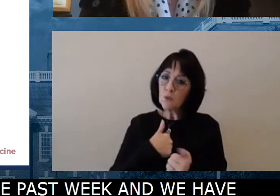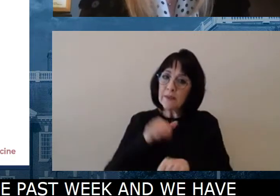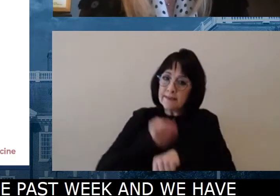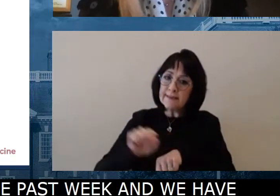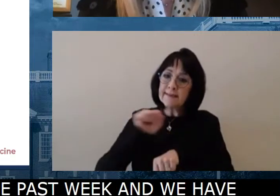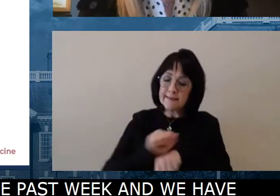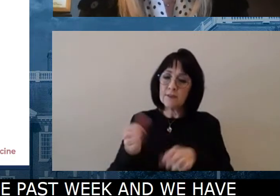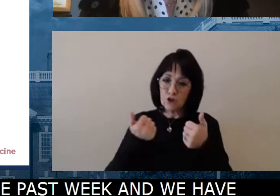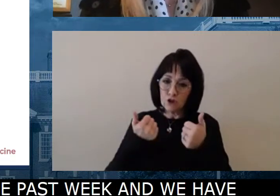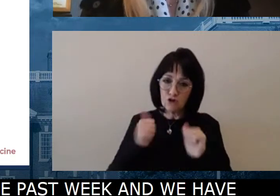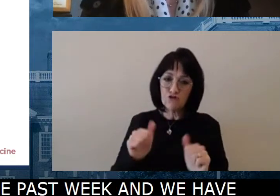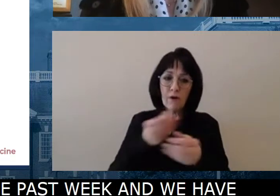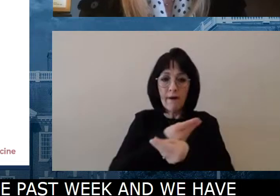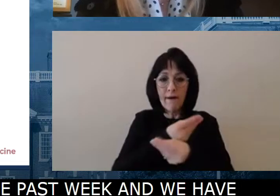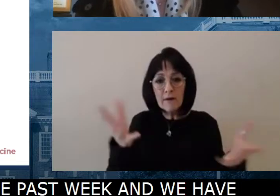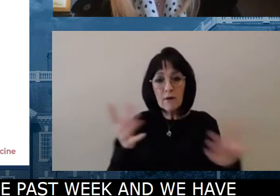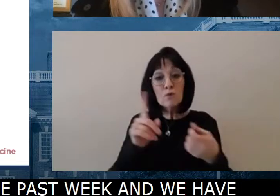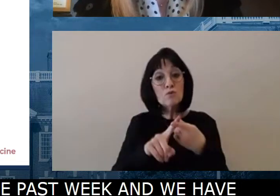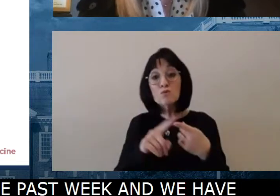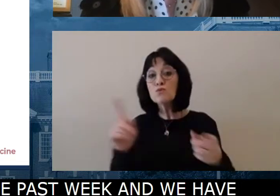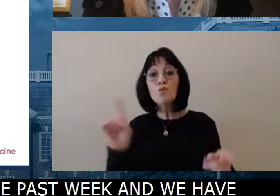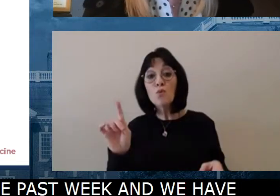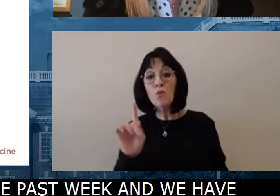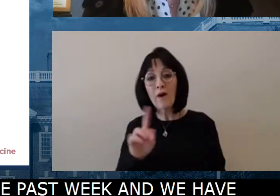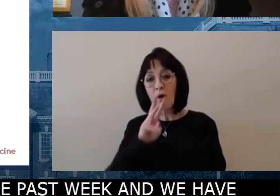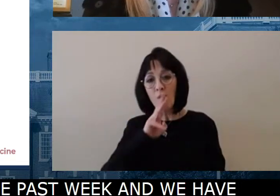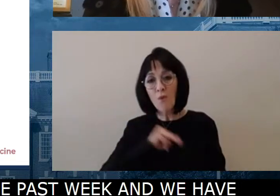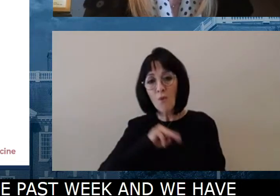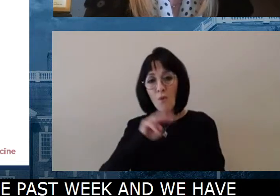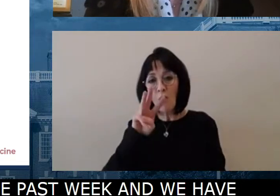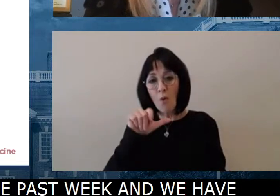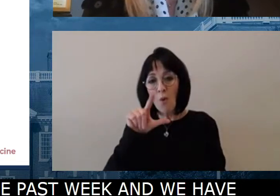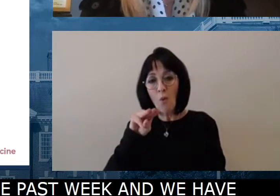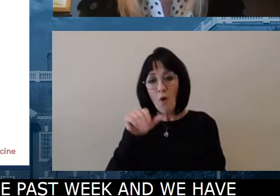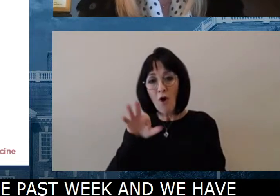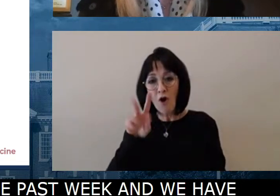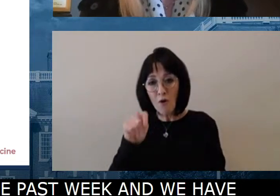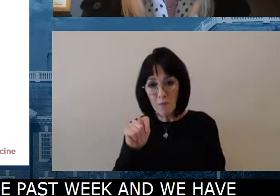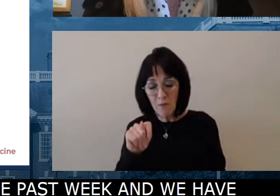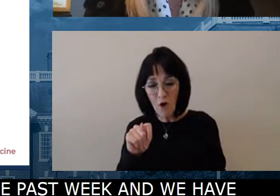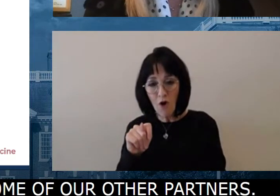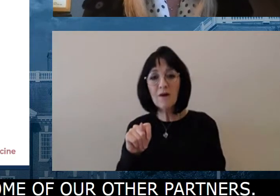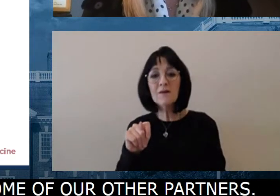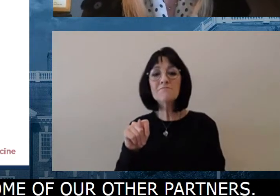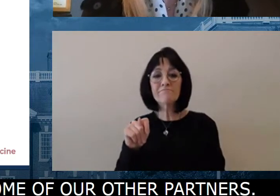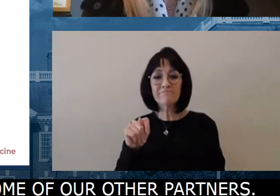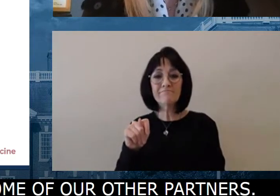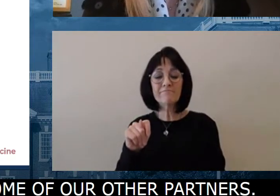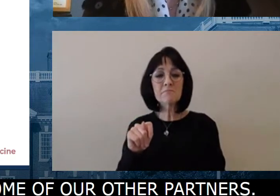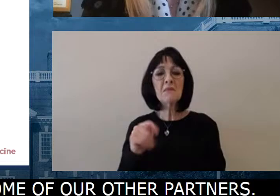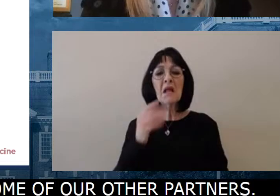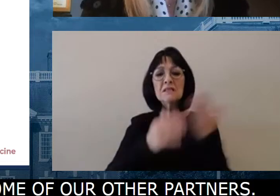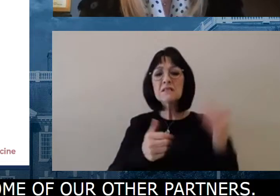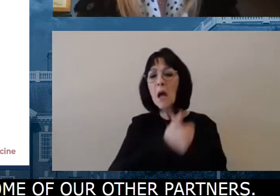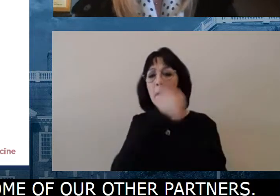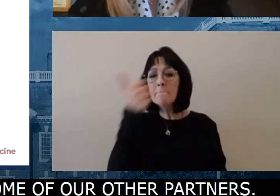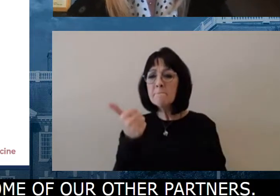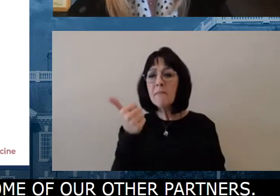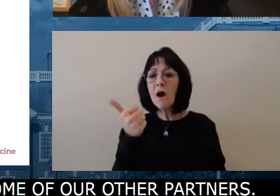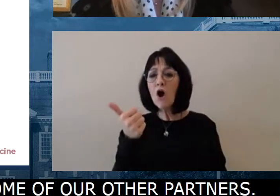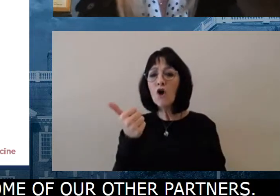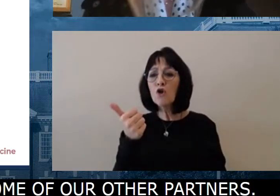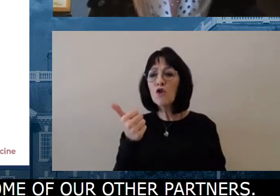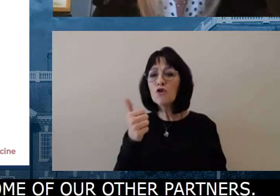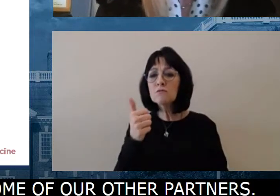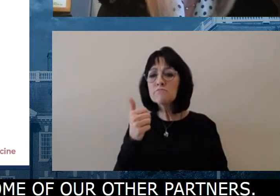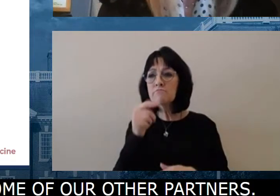partners, Walmart being one who's really starting to pick up speed, as well as a number of independent pharmacies in the state.